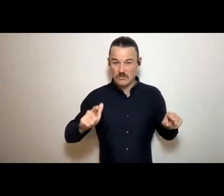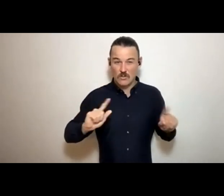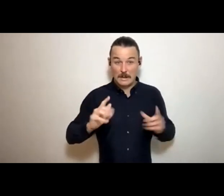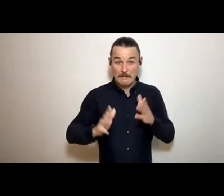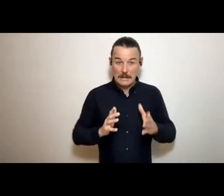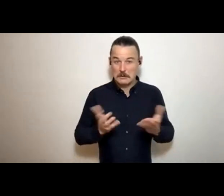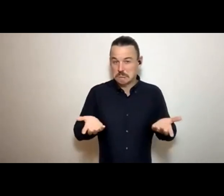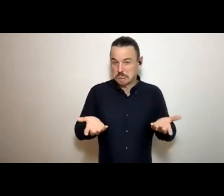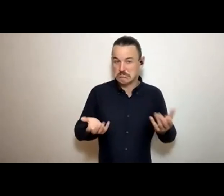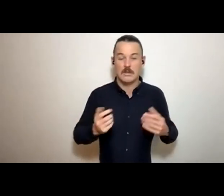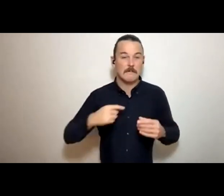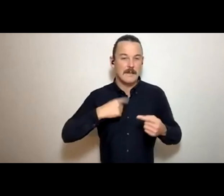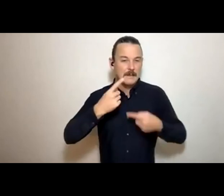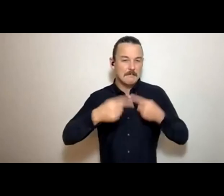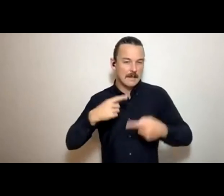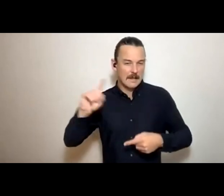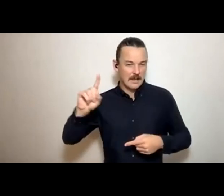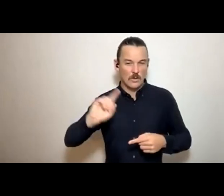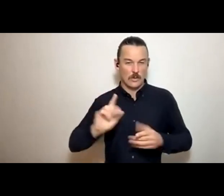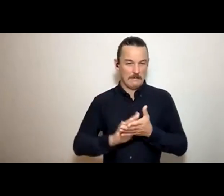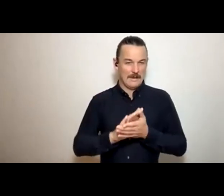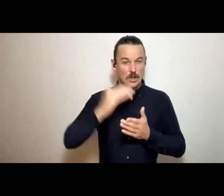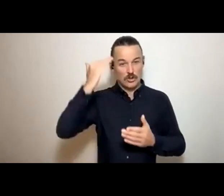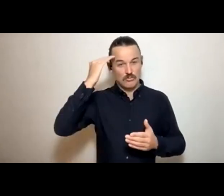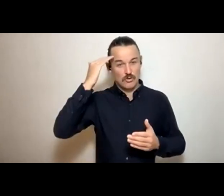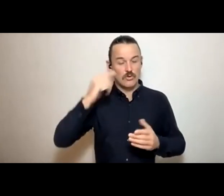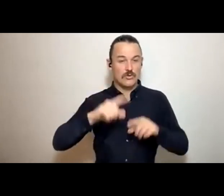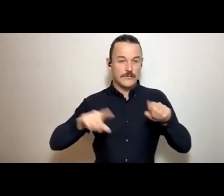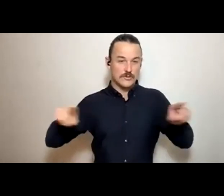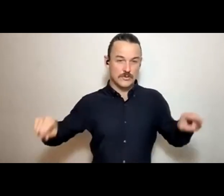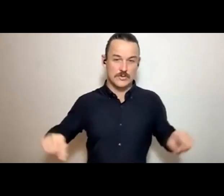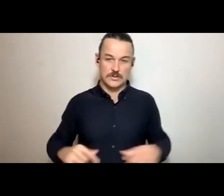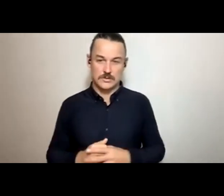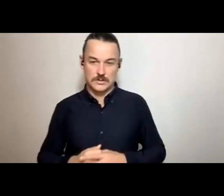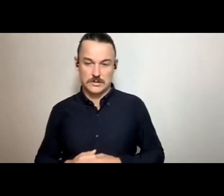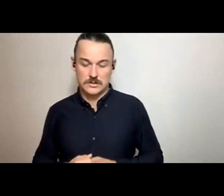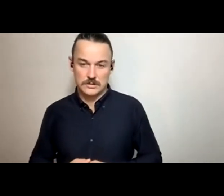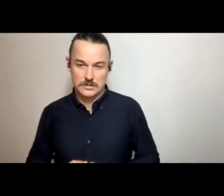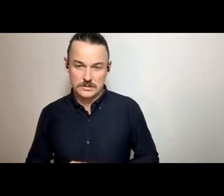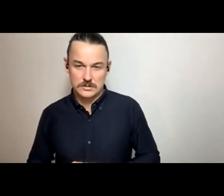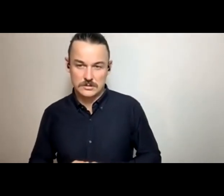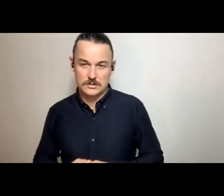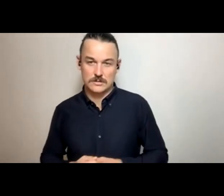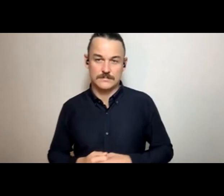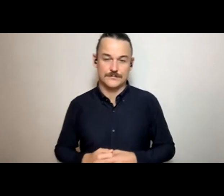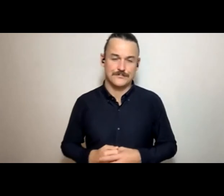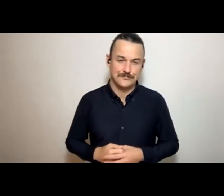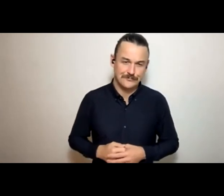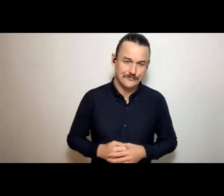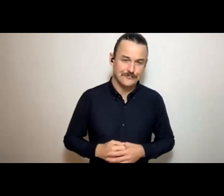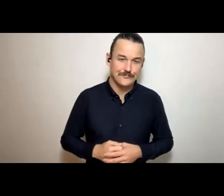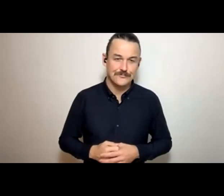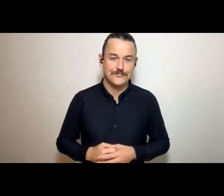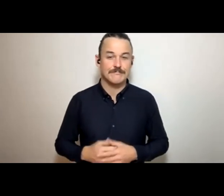explain what I think it is and, or should be. And here